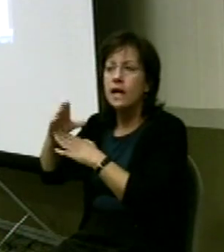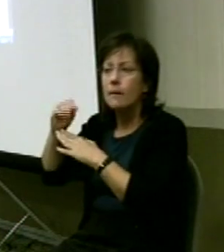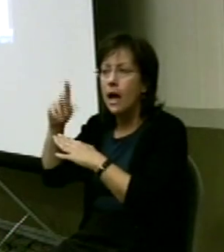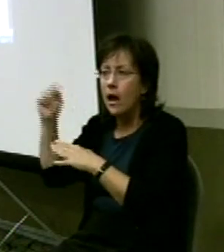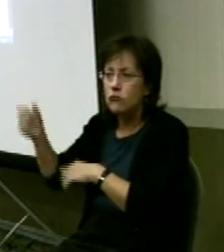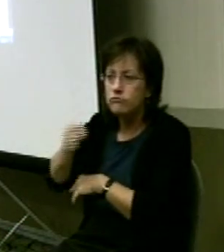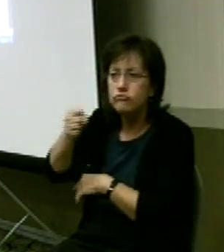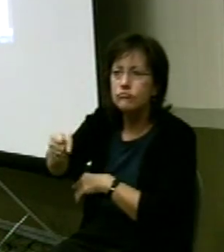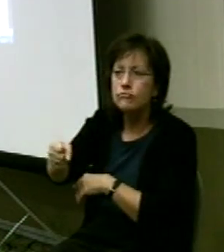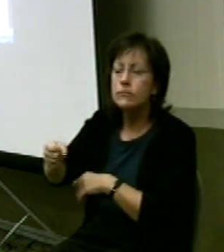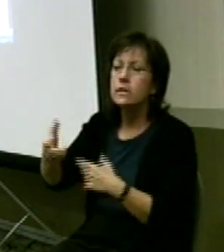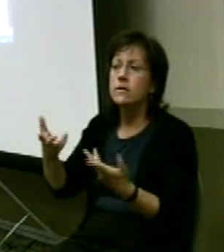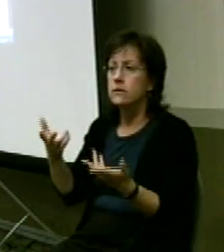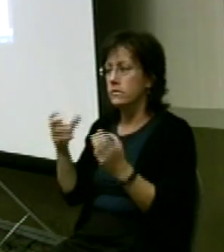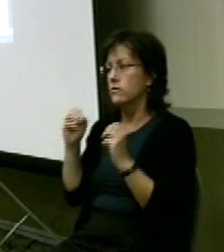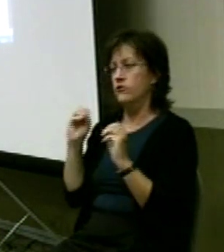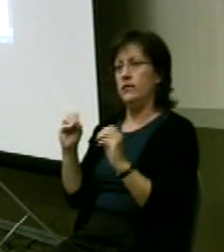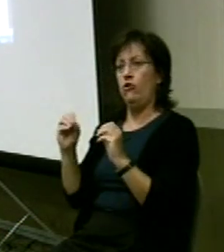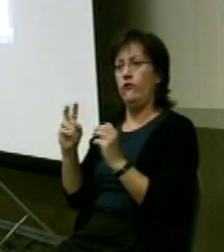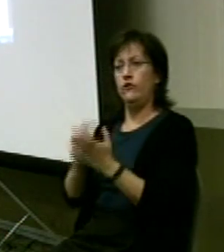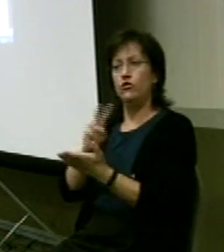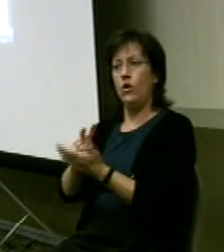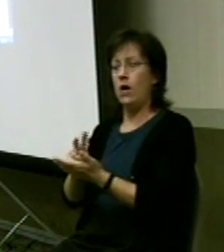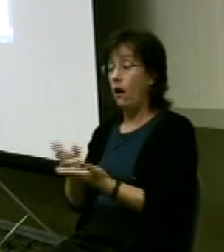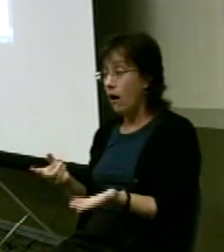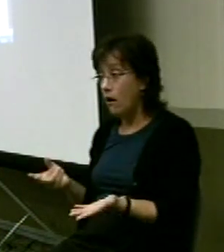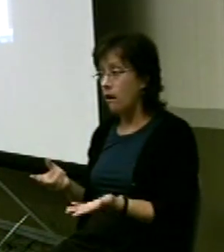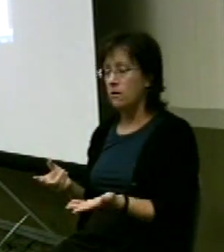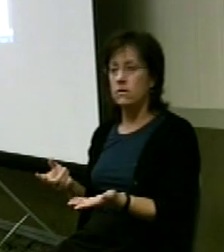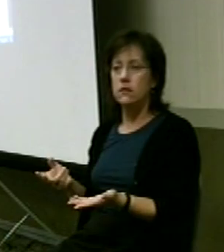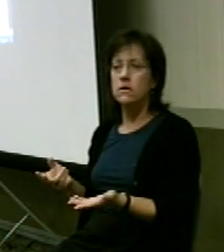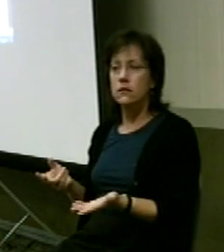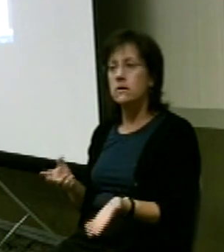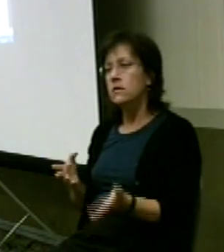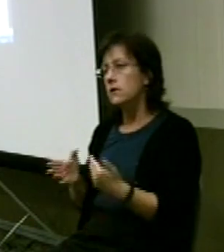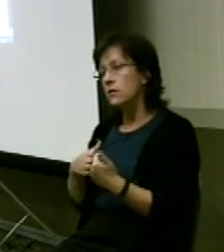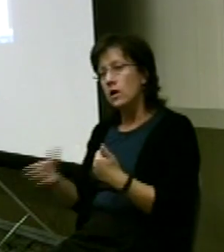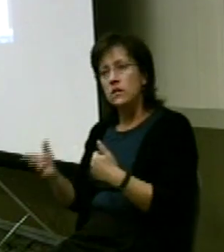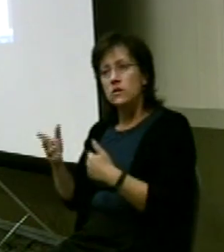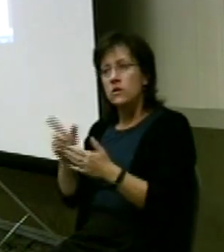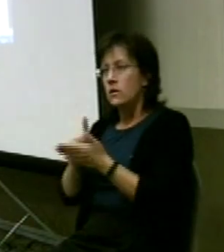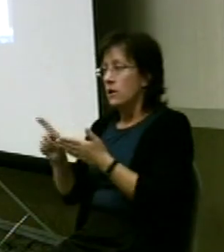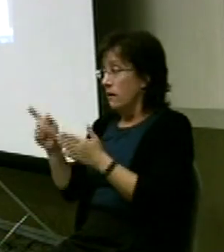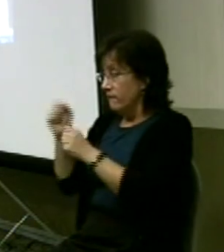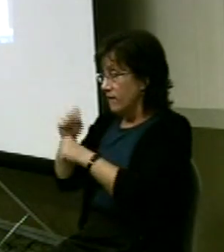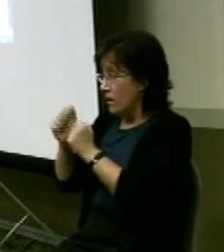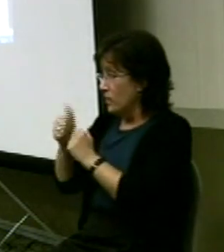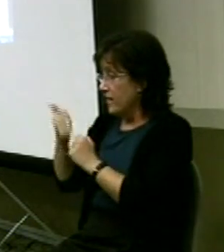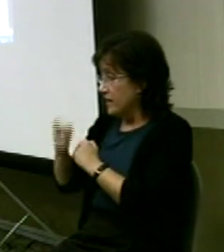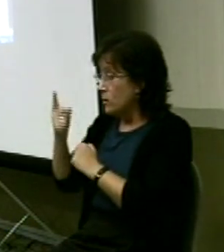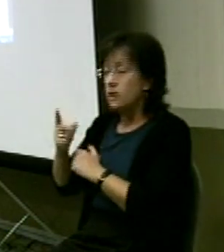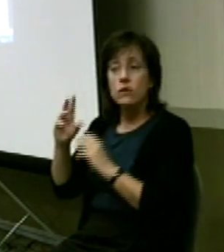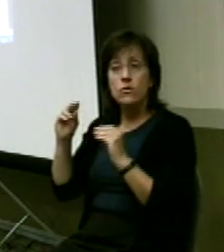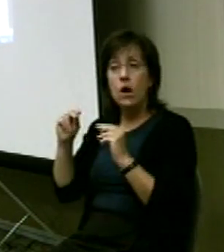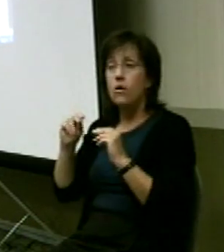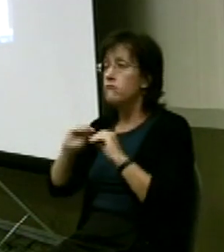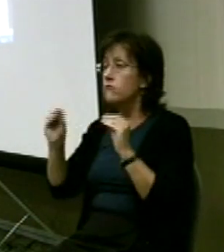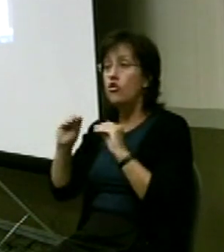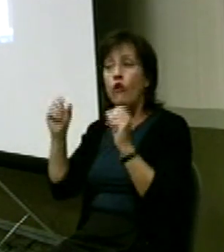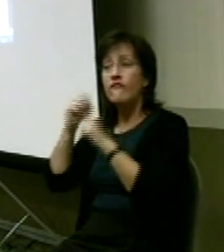and he was irritable for 2 hours. That's information. The rest of the week, did he get in fights with anybody? No